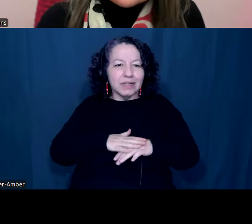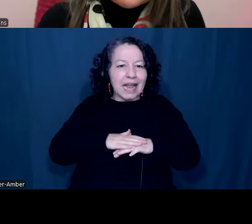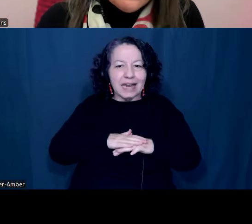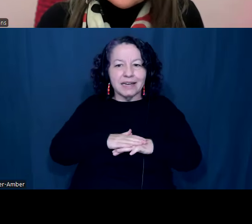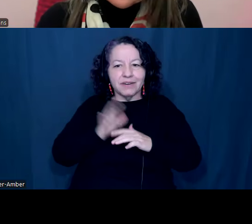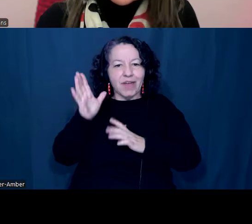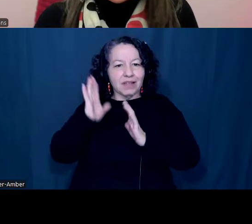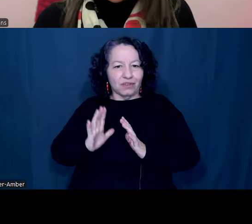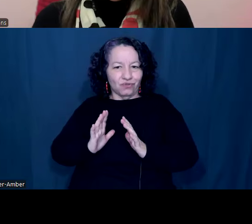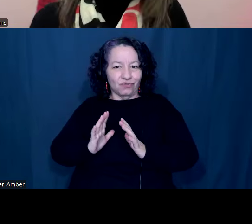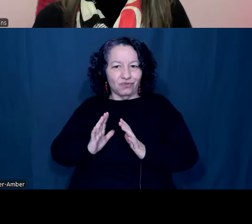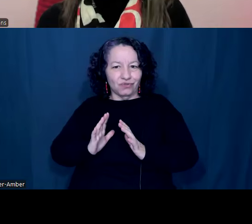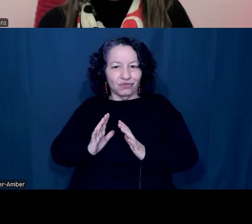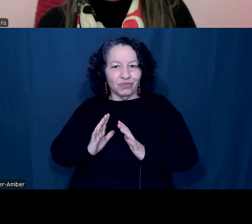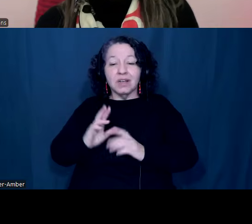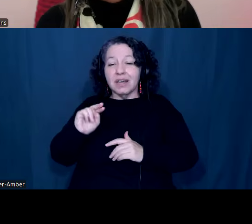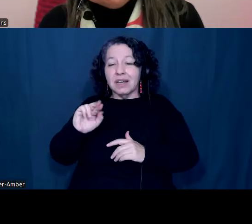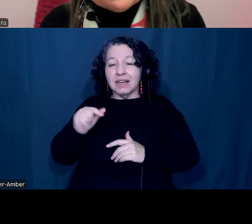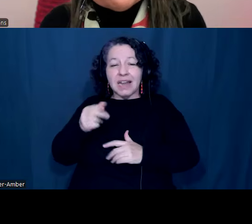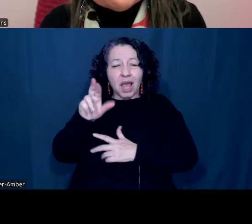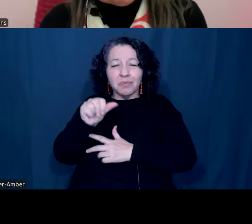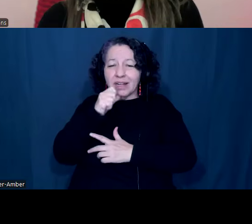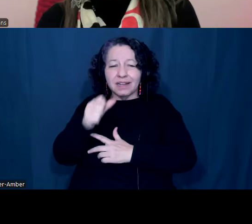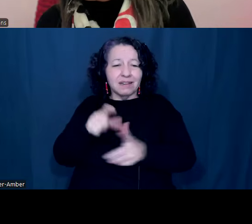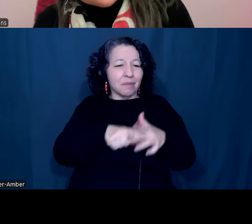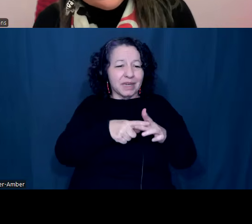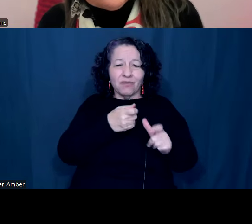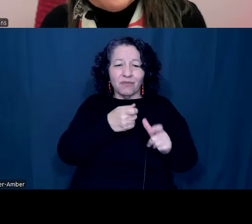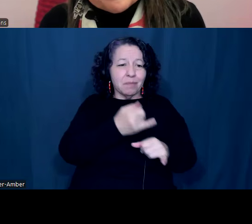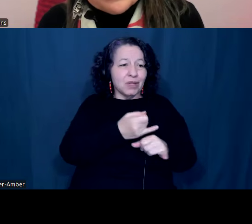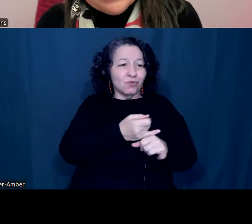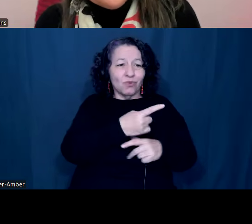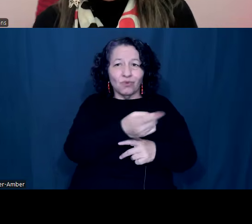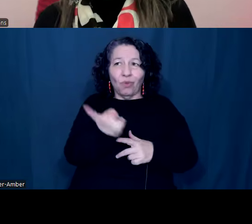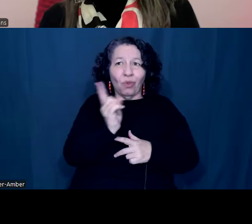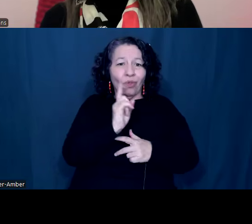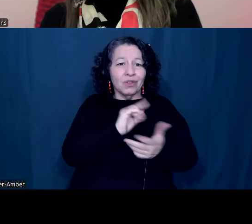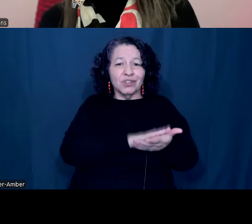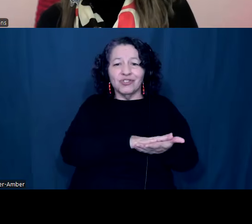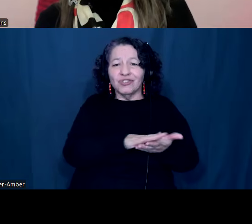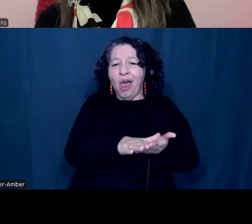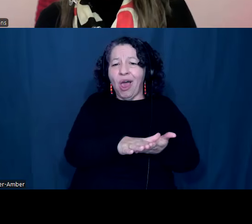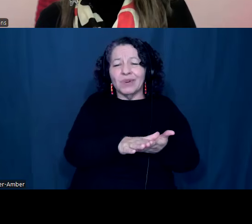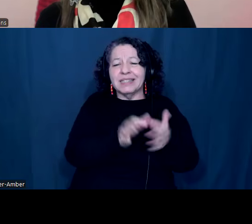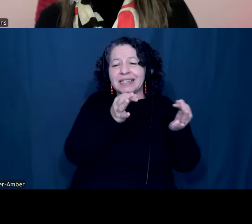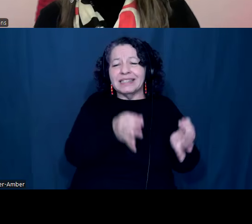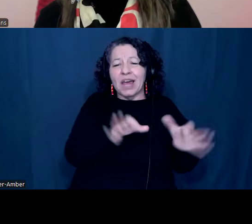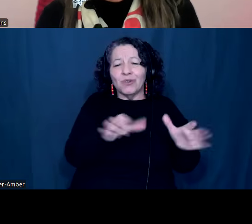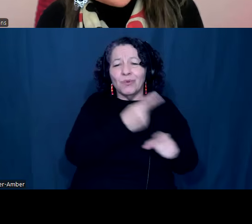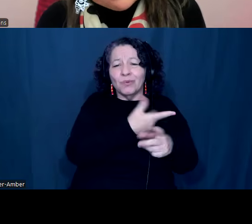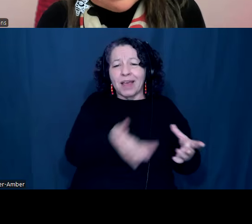NAGPRA did not emerge from institutional generosity. It emerged from